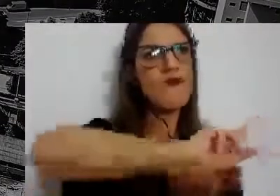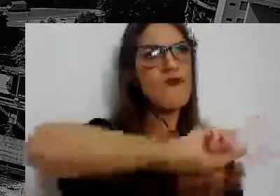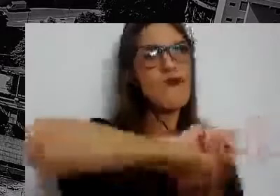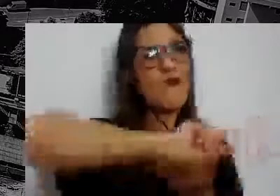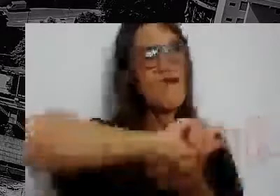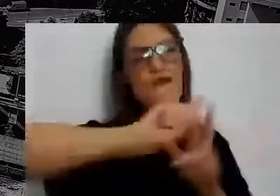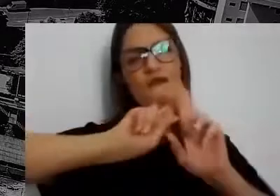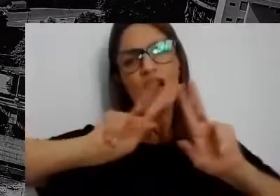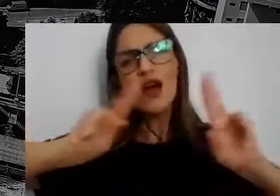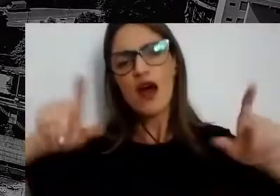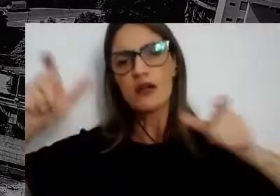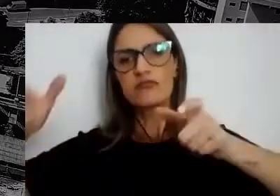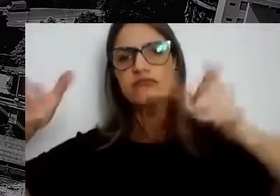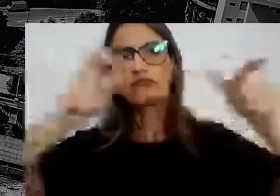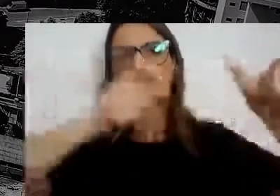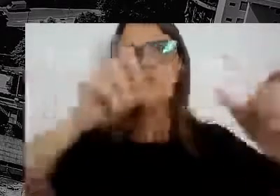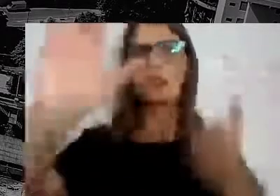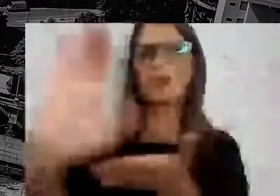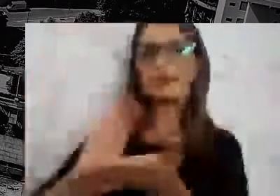Jason, por favor.